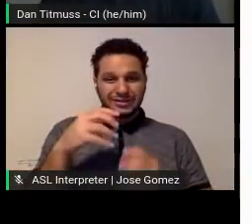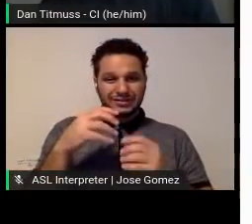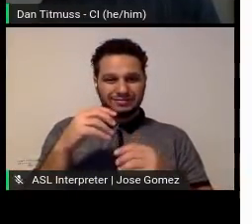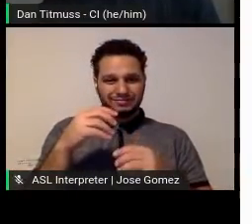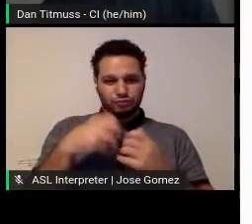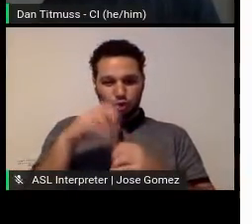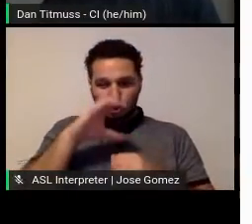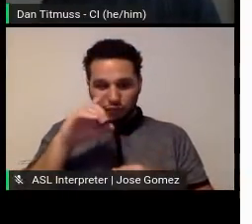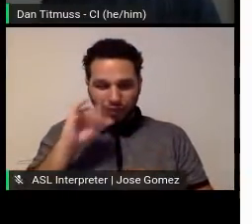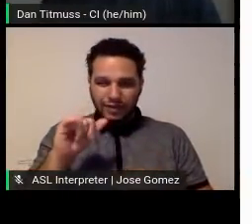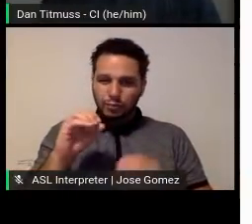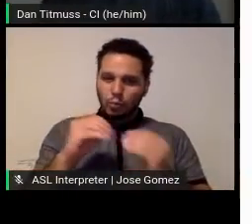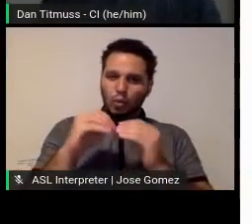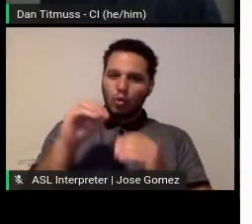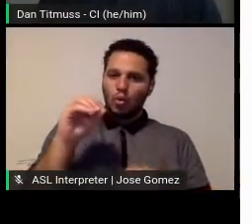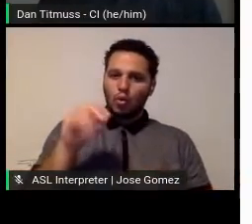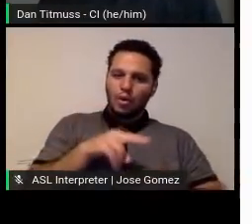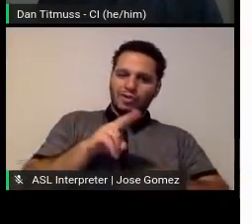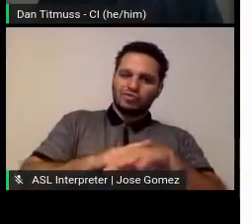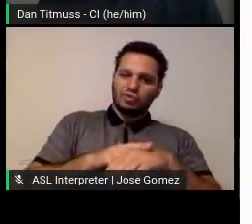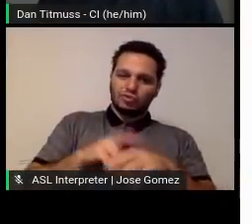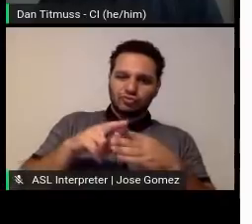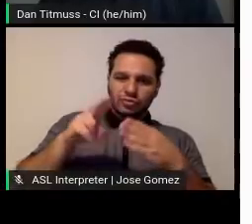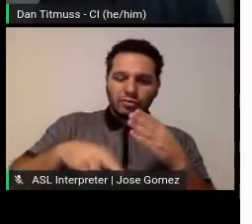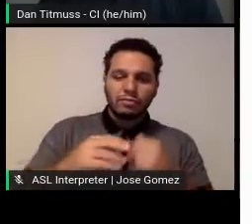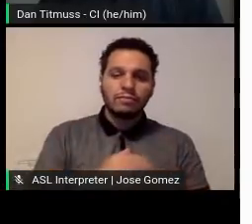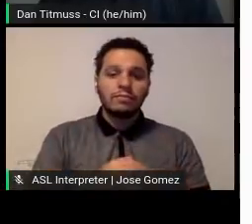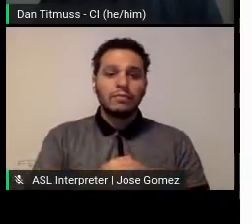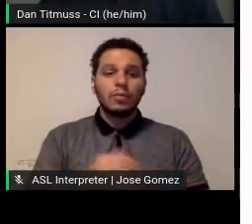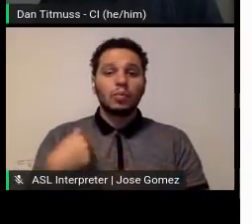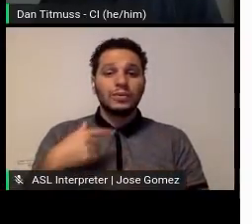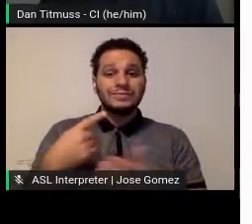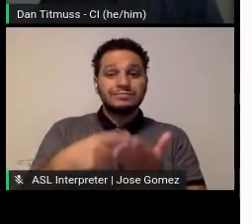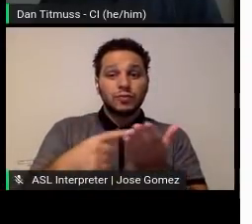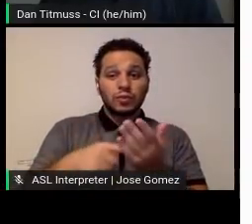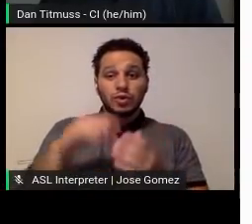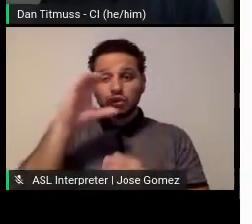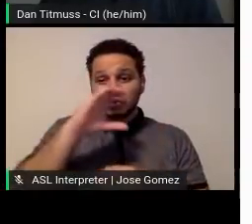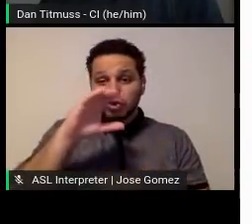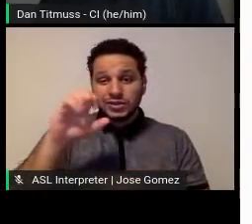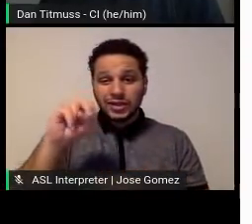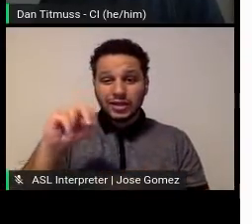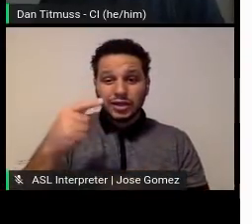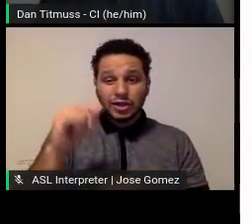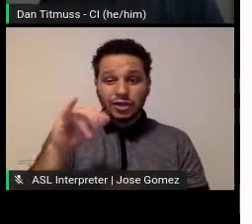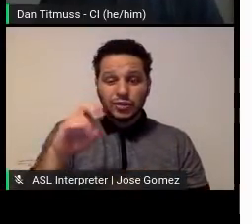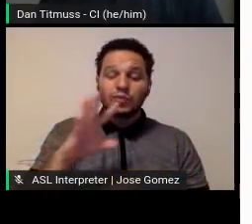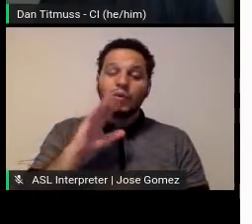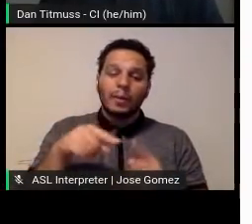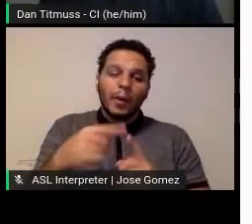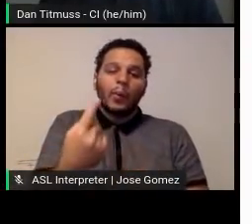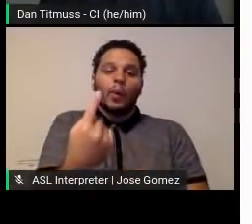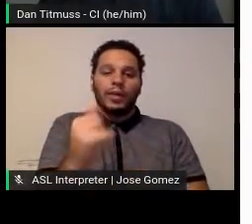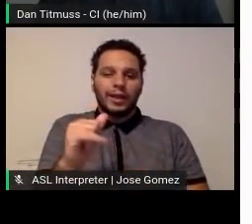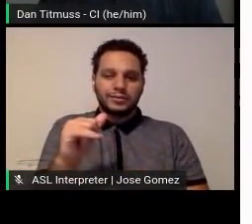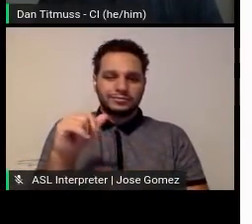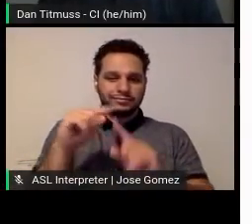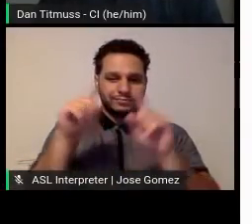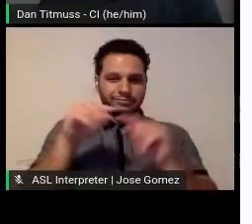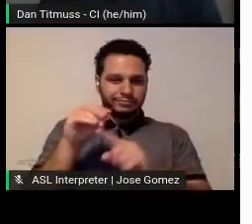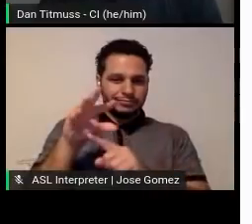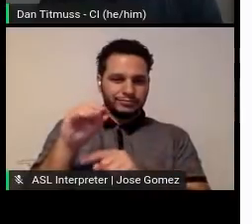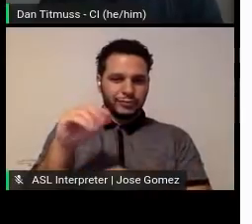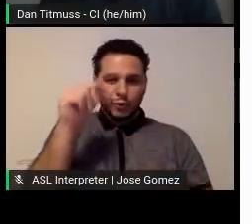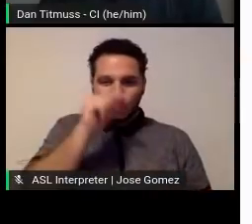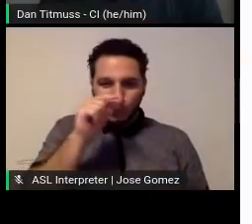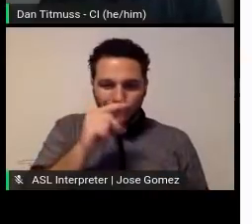those organic results. When we say search engines, we're really just talking about one. Here's a screenshot of Google, just to